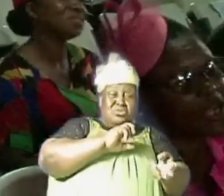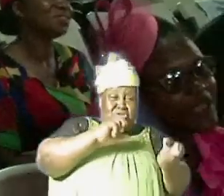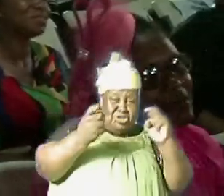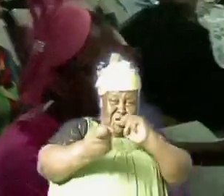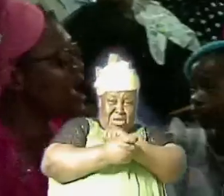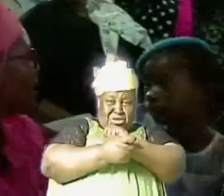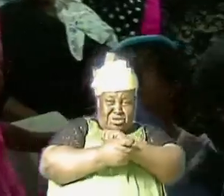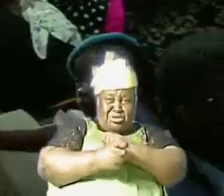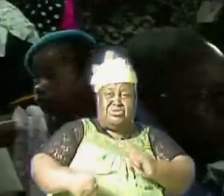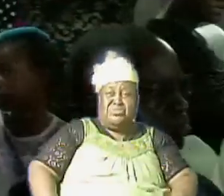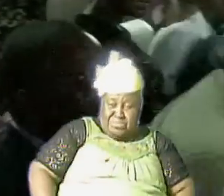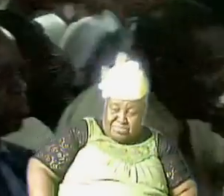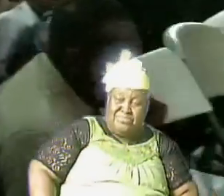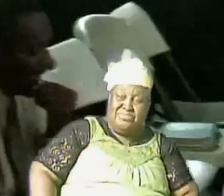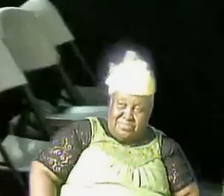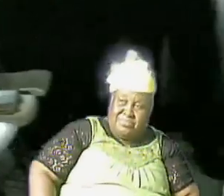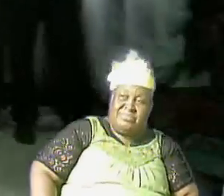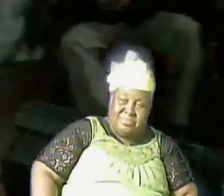around.